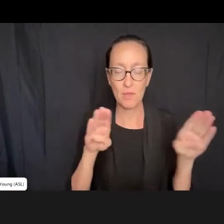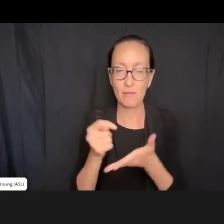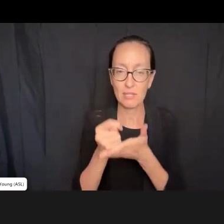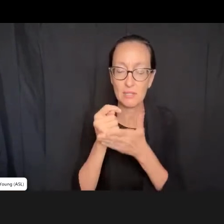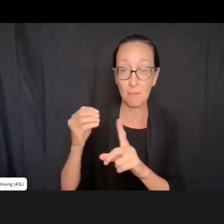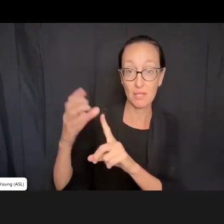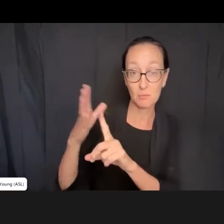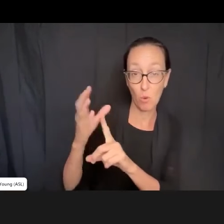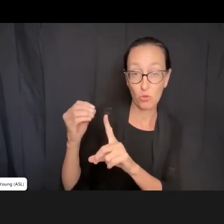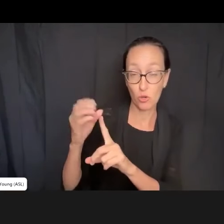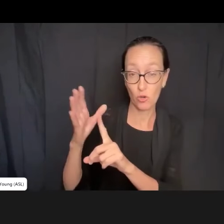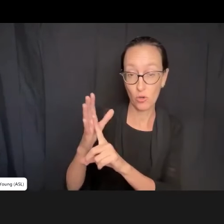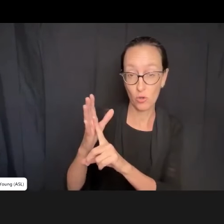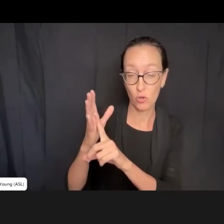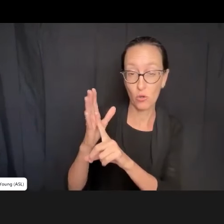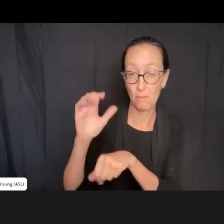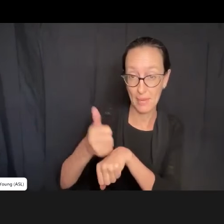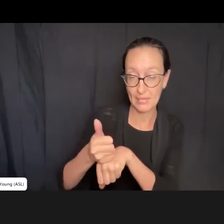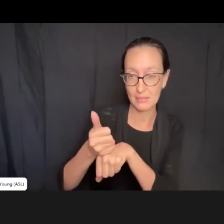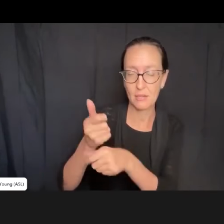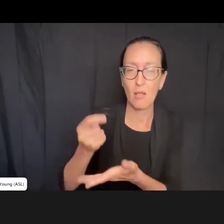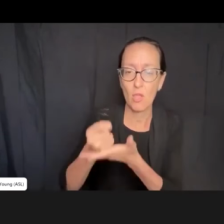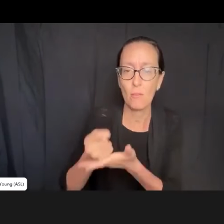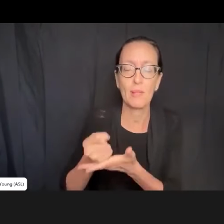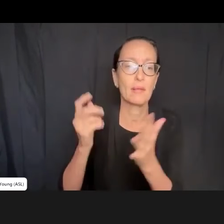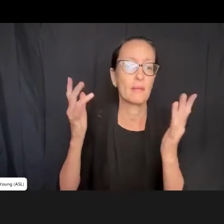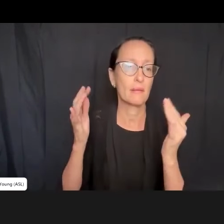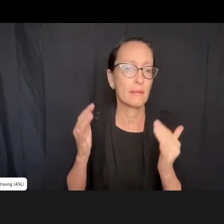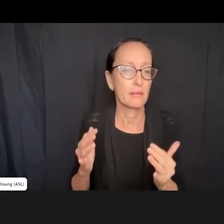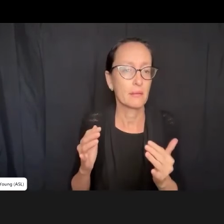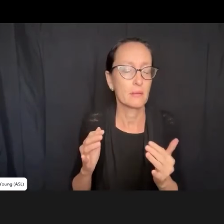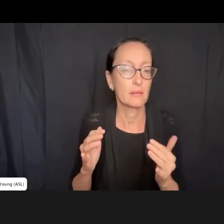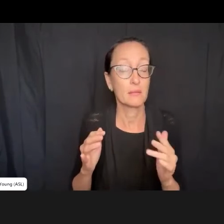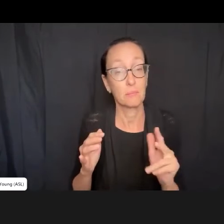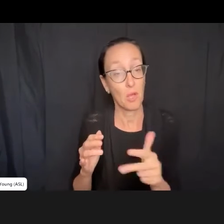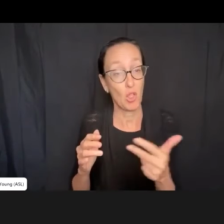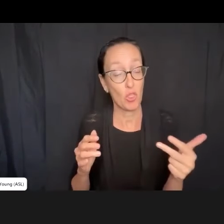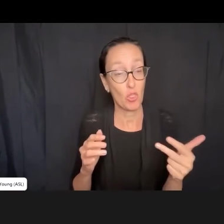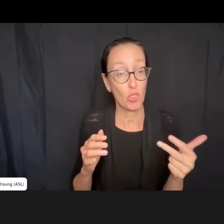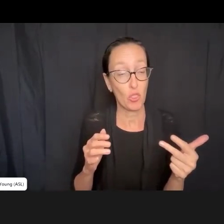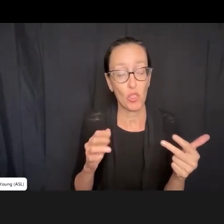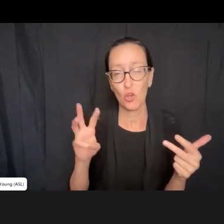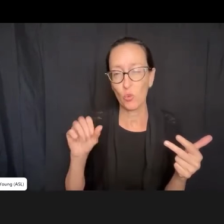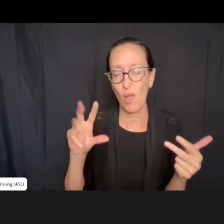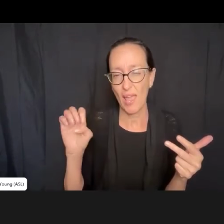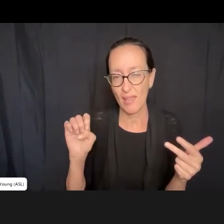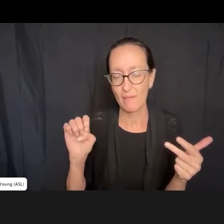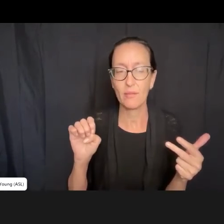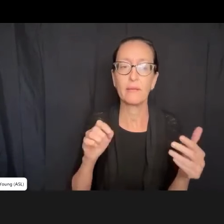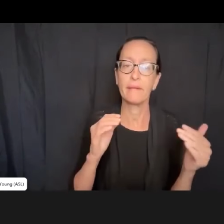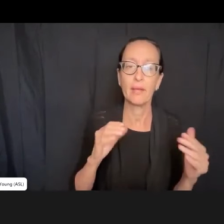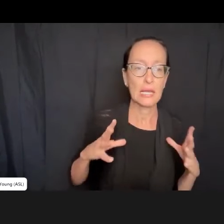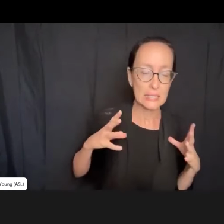therapies, in addition to what is called third wave behavioral therapies, which include acceptance and commitment